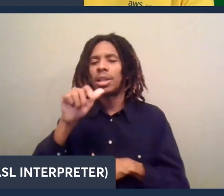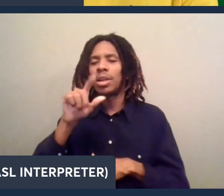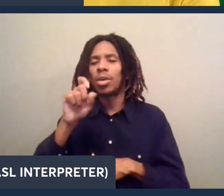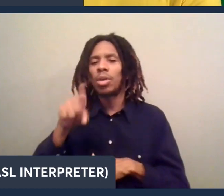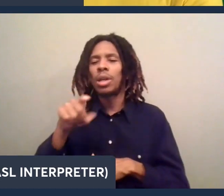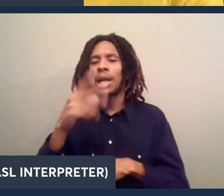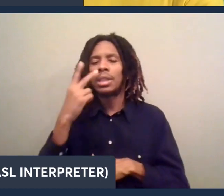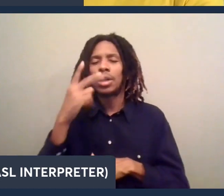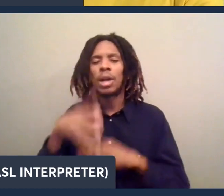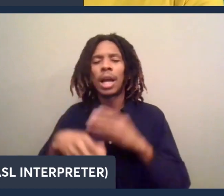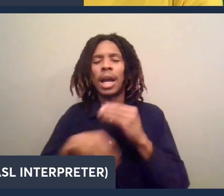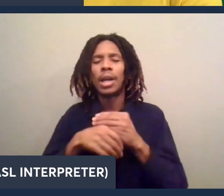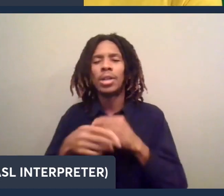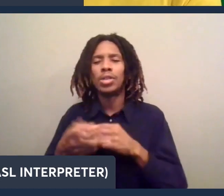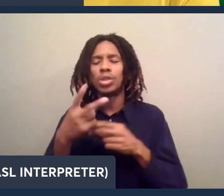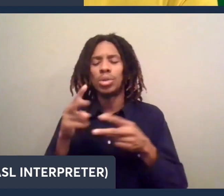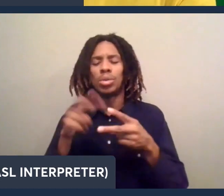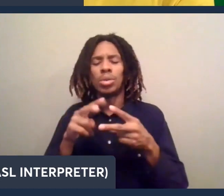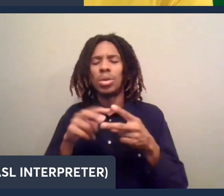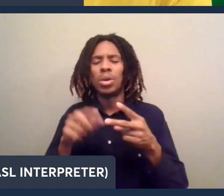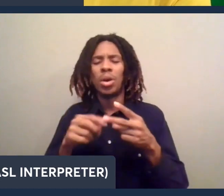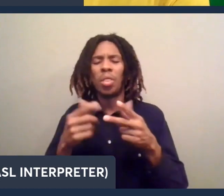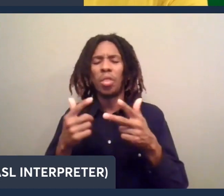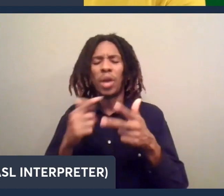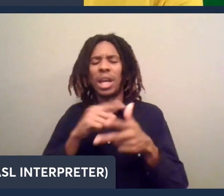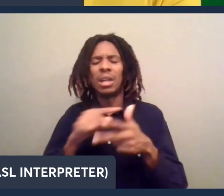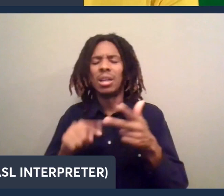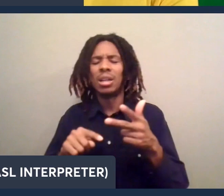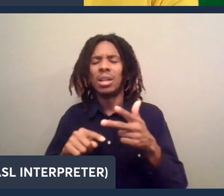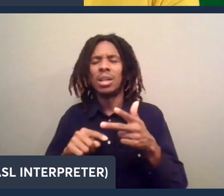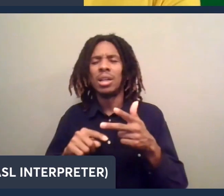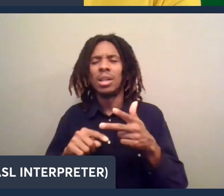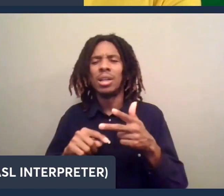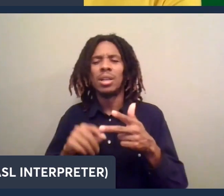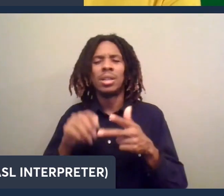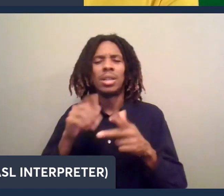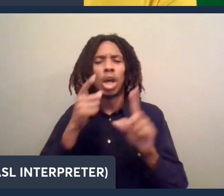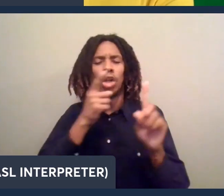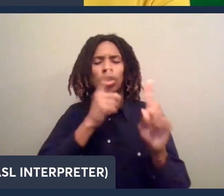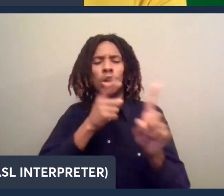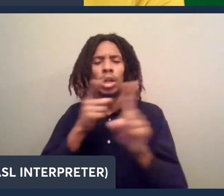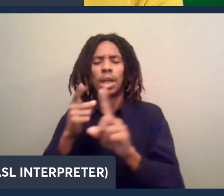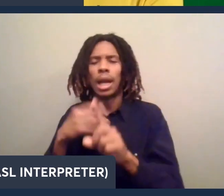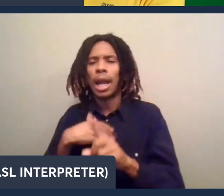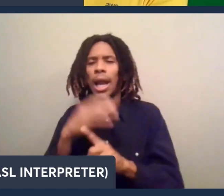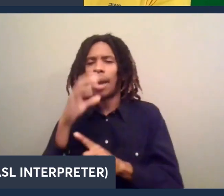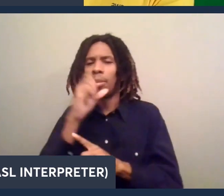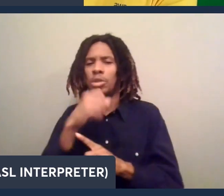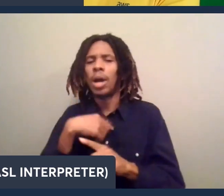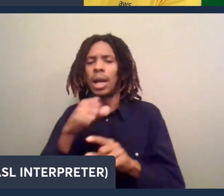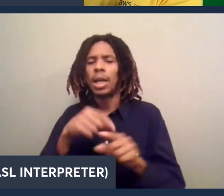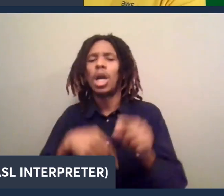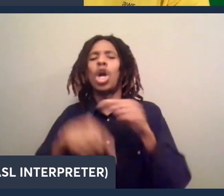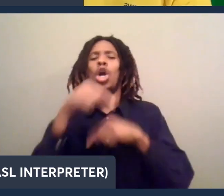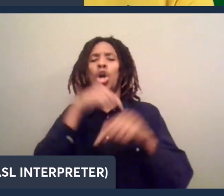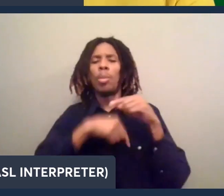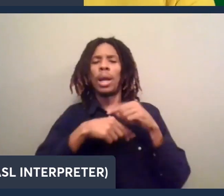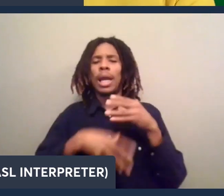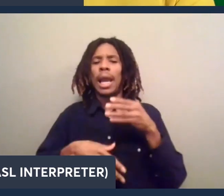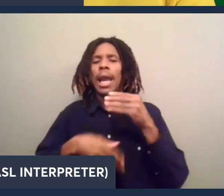added those two or three different targets, but I'm assuming that I could still go back and add another one